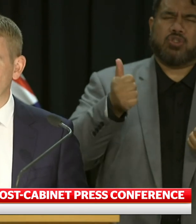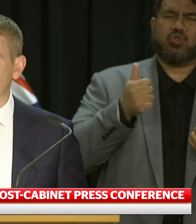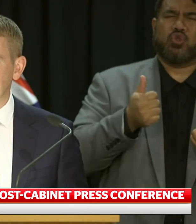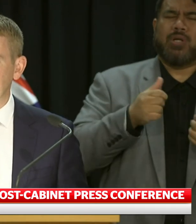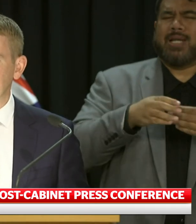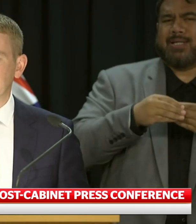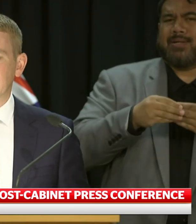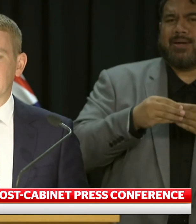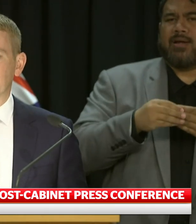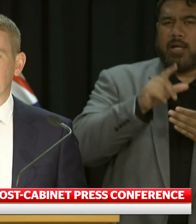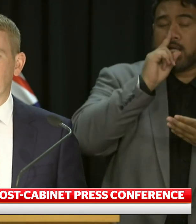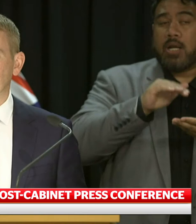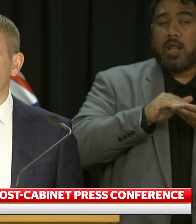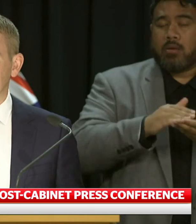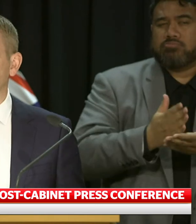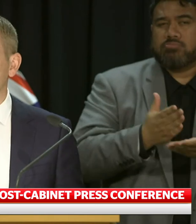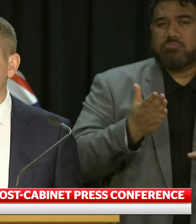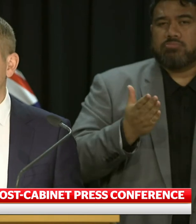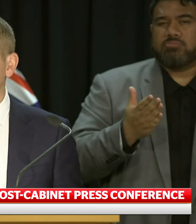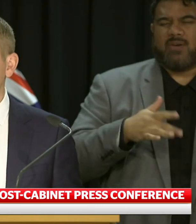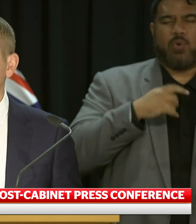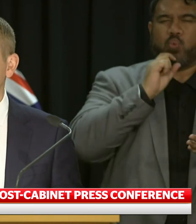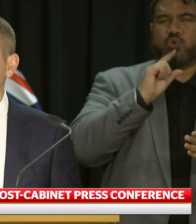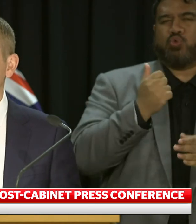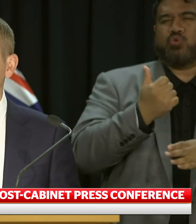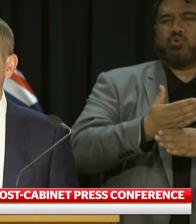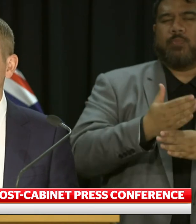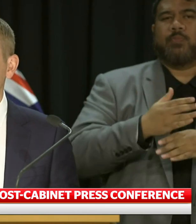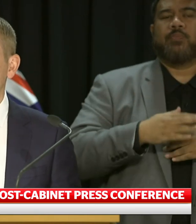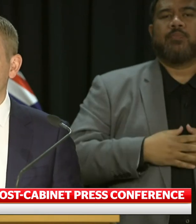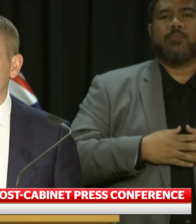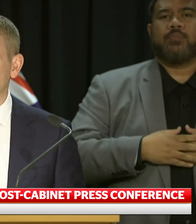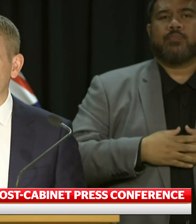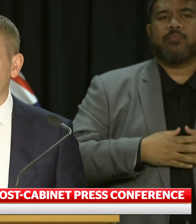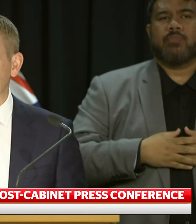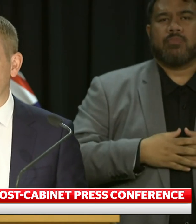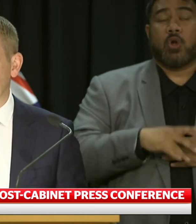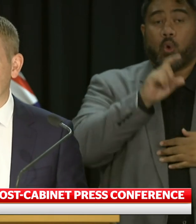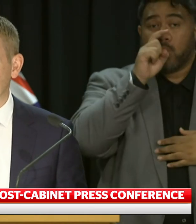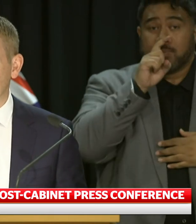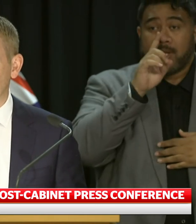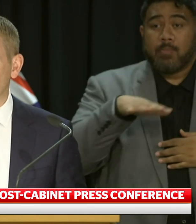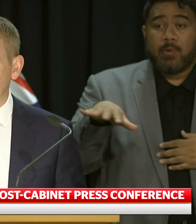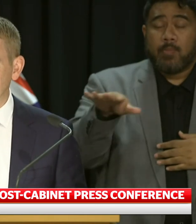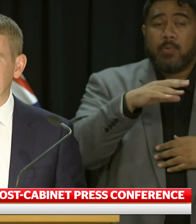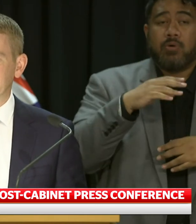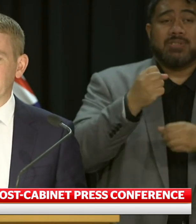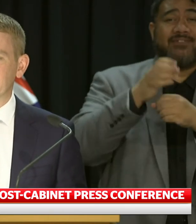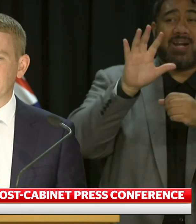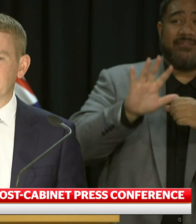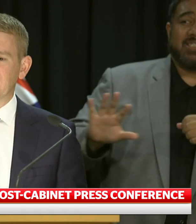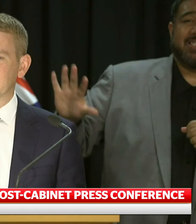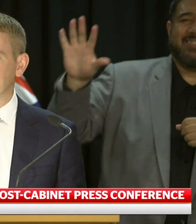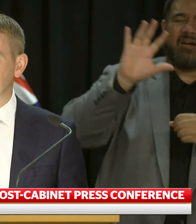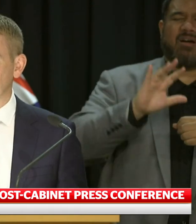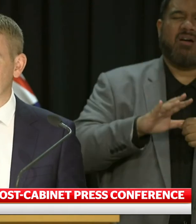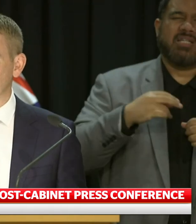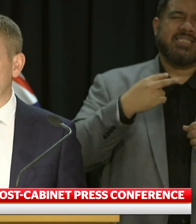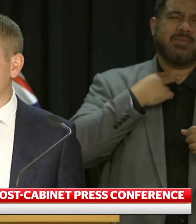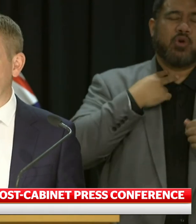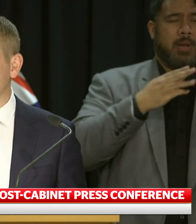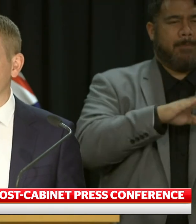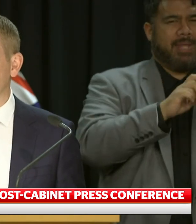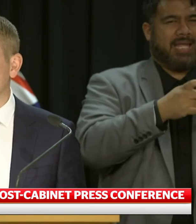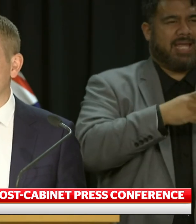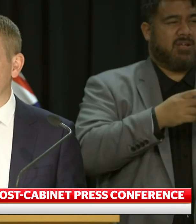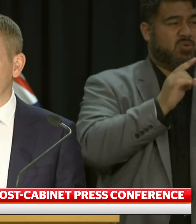good job there. Ultimately, I'm disappointed for the people of the, you know, Hawke's Bay, Tairāwhiti region that Meka chose to